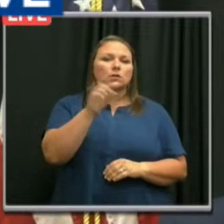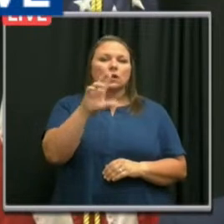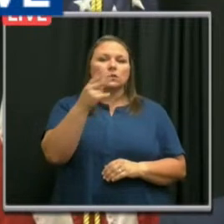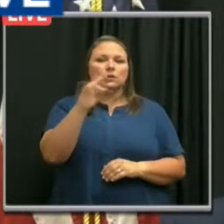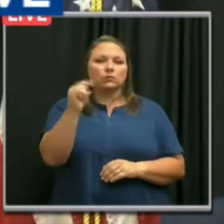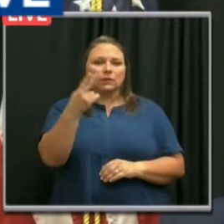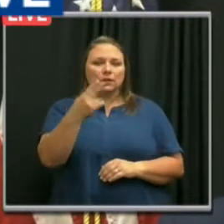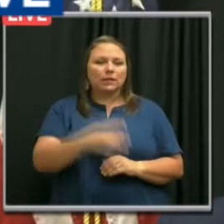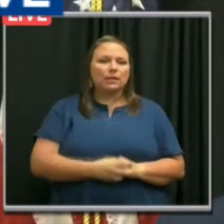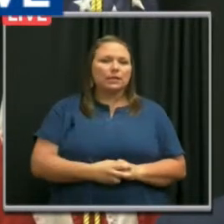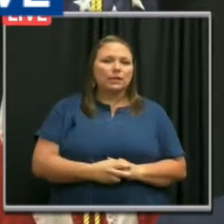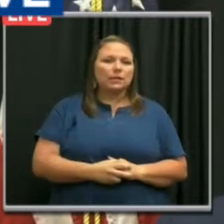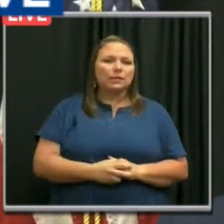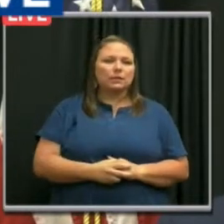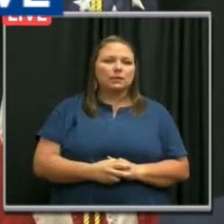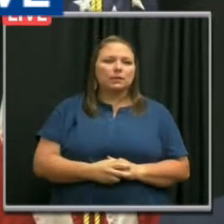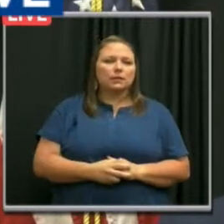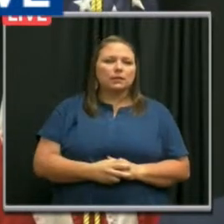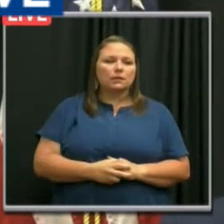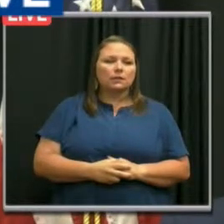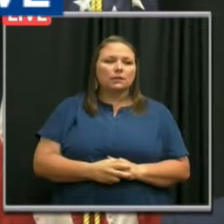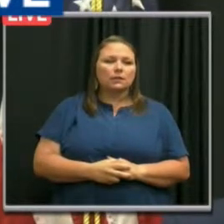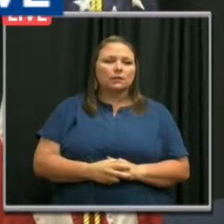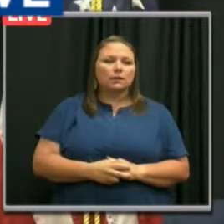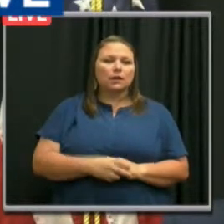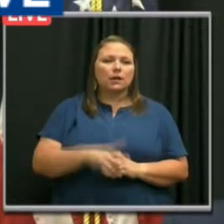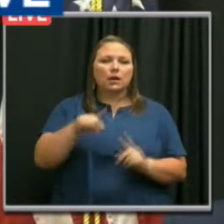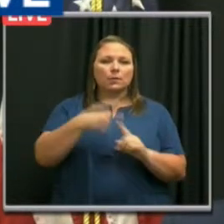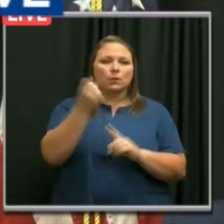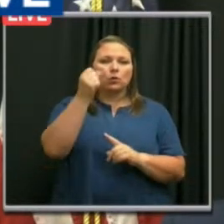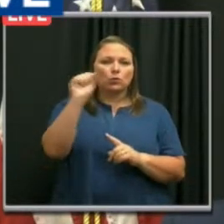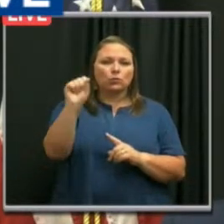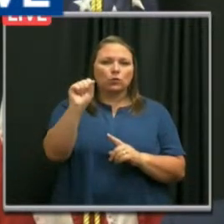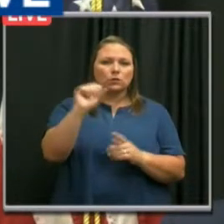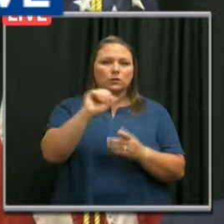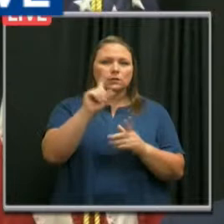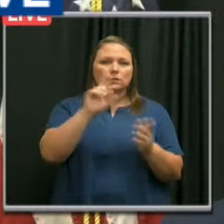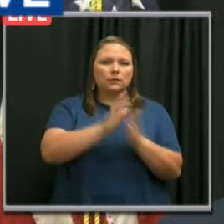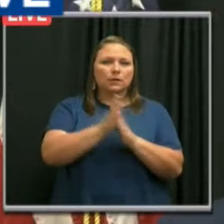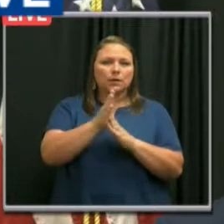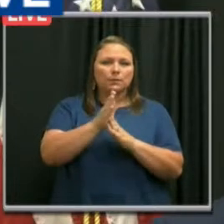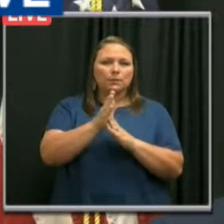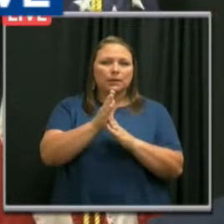Dr. Hildreth, the question about protesters testing positive.